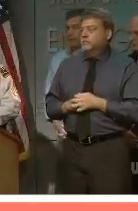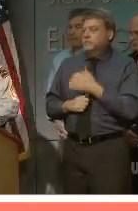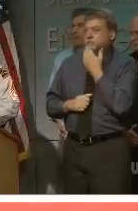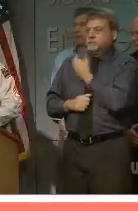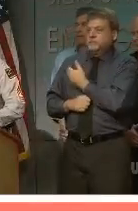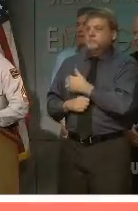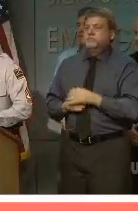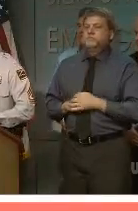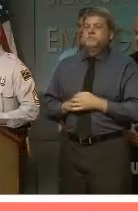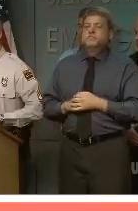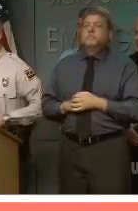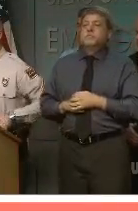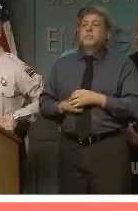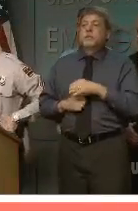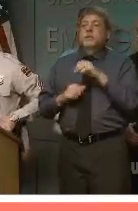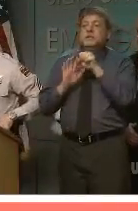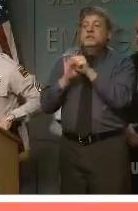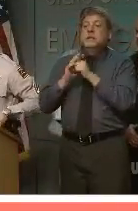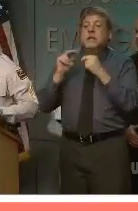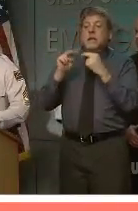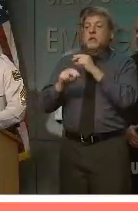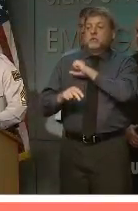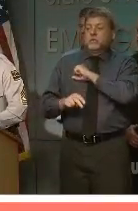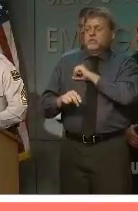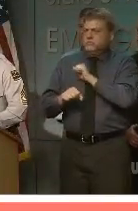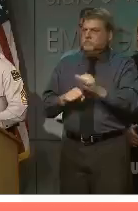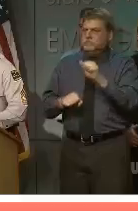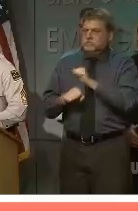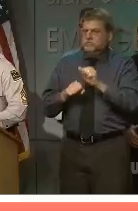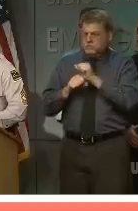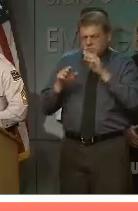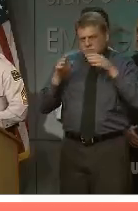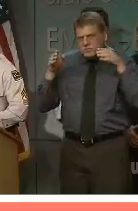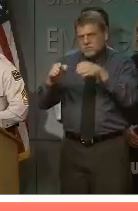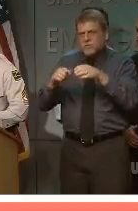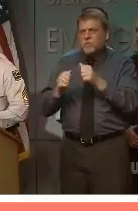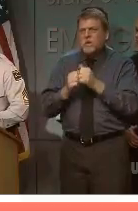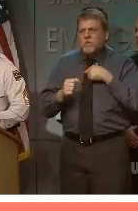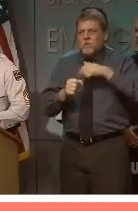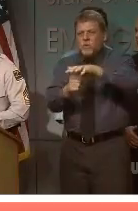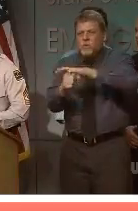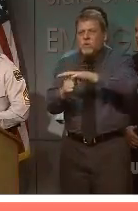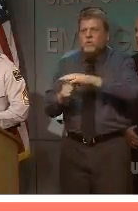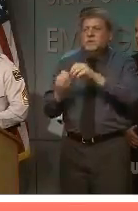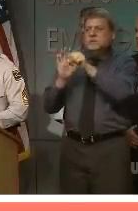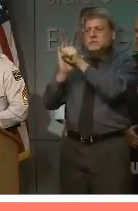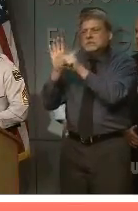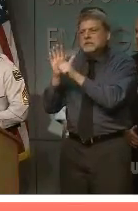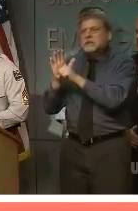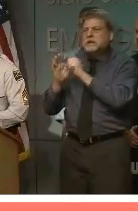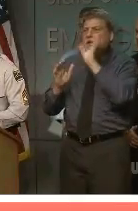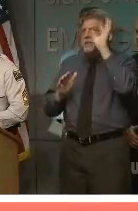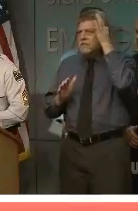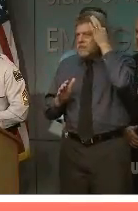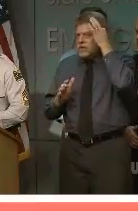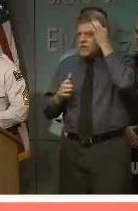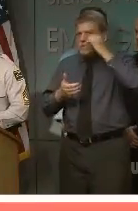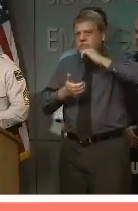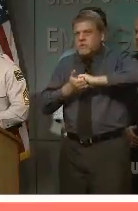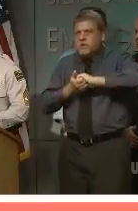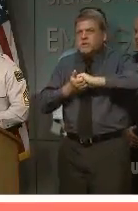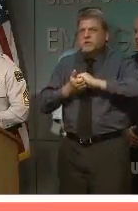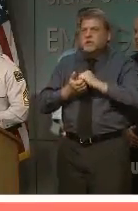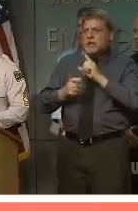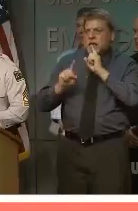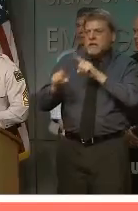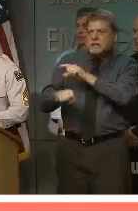Thank you, Governor. The State Highway Patrol has been working very diligently with our local, state, and federal partners to ensure we answer any calls